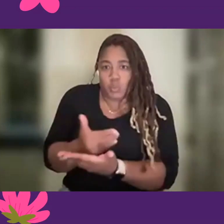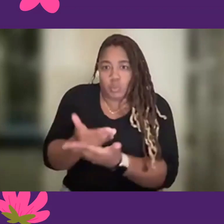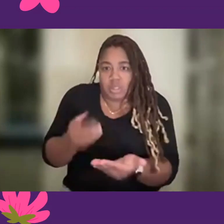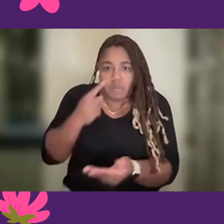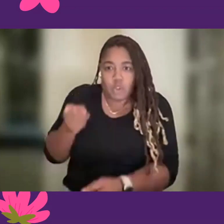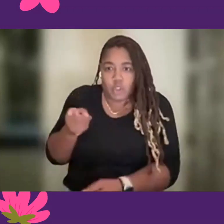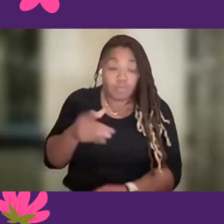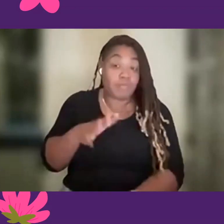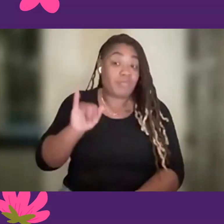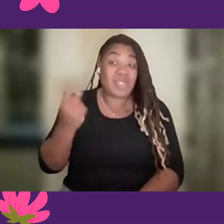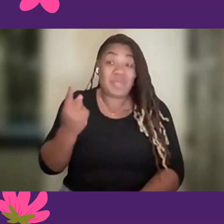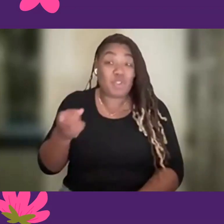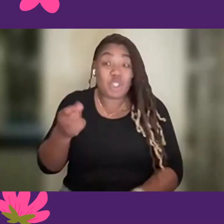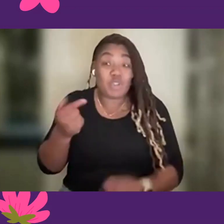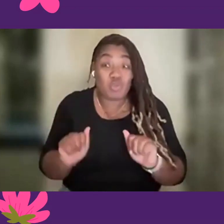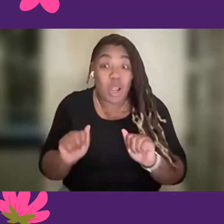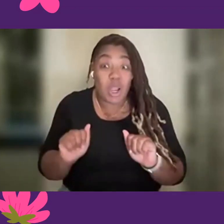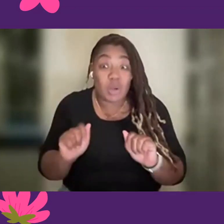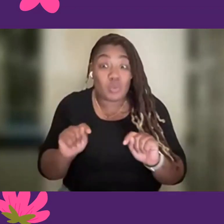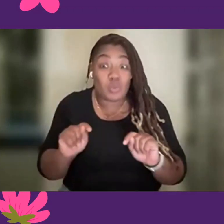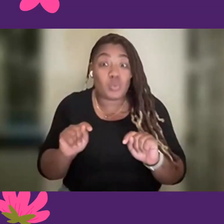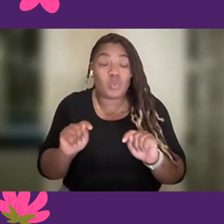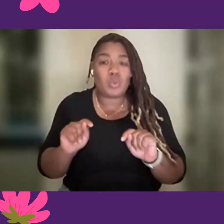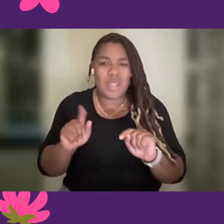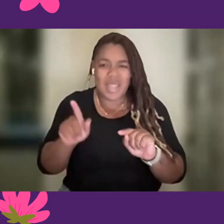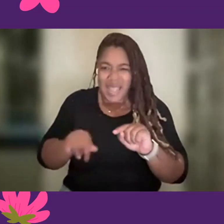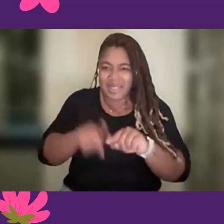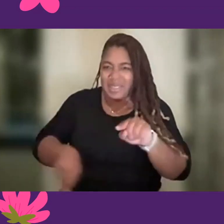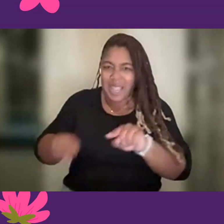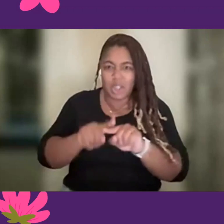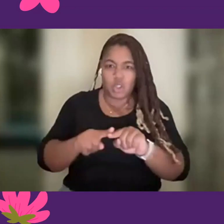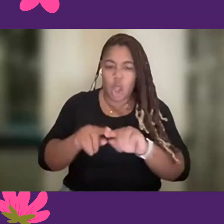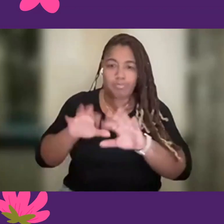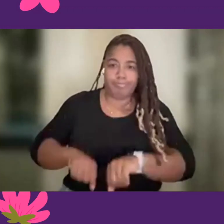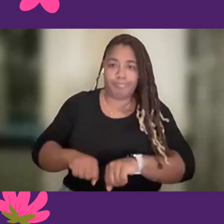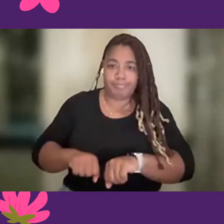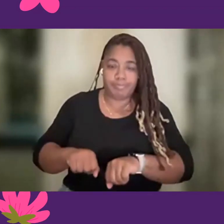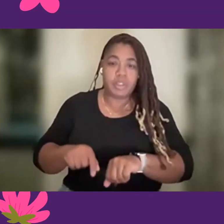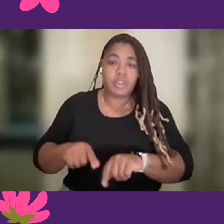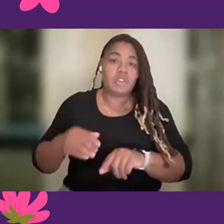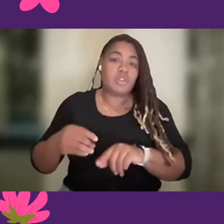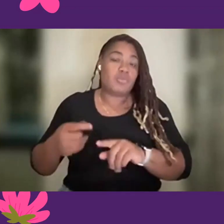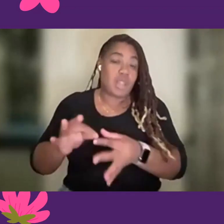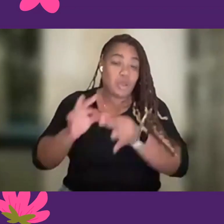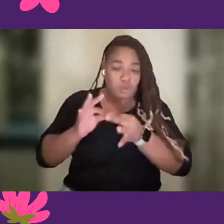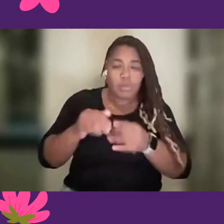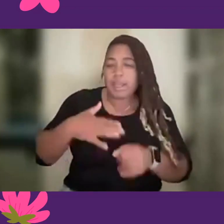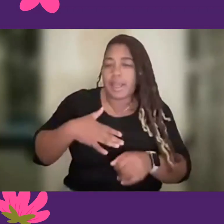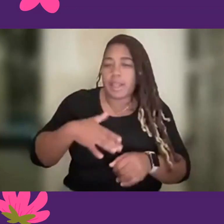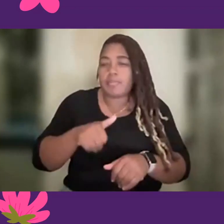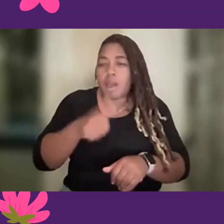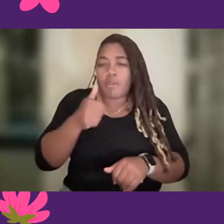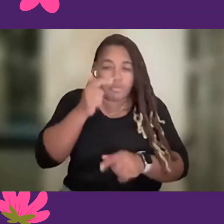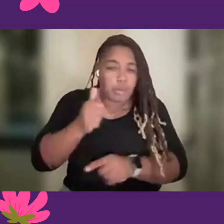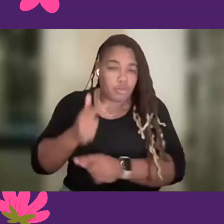that she tried to eliminate the cycle when it came to me and the rest of my siblings. So I'm incredibly